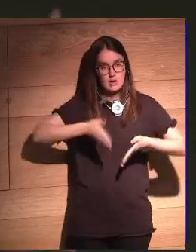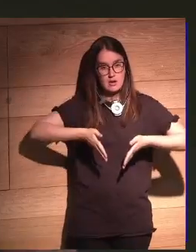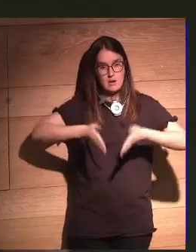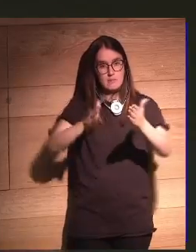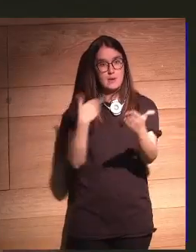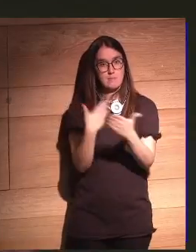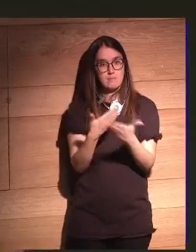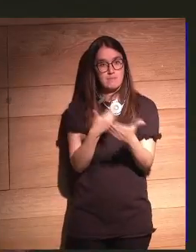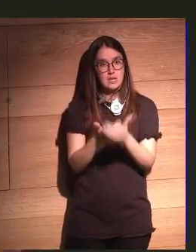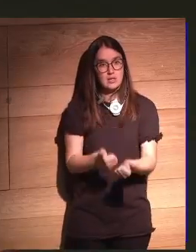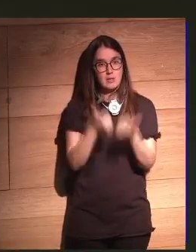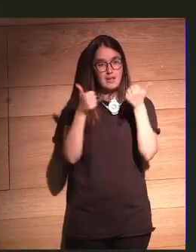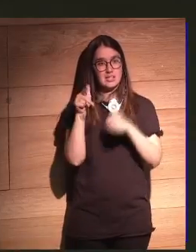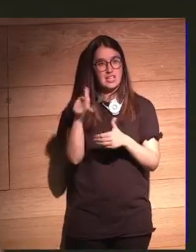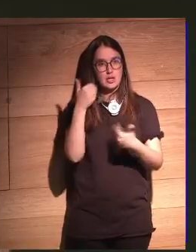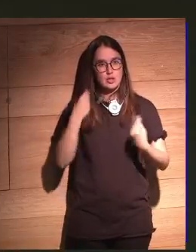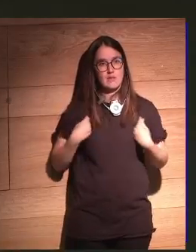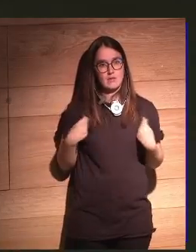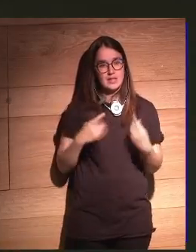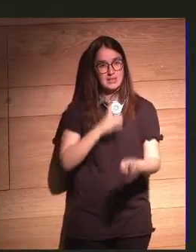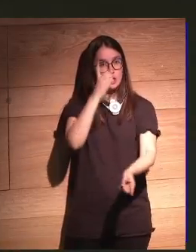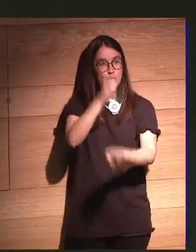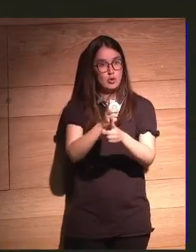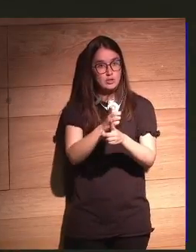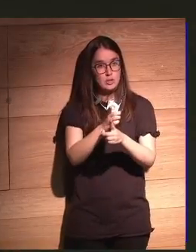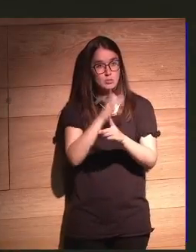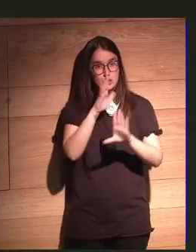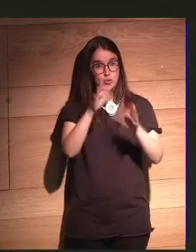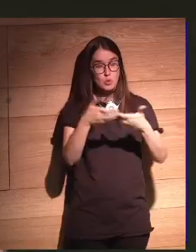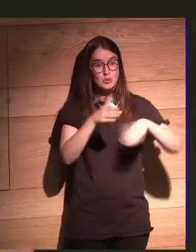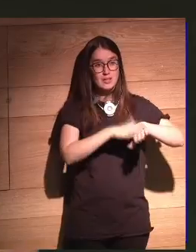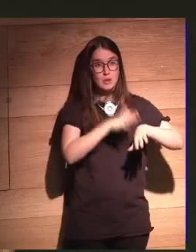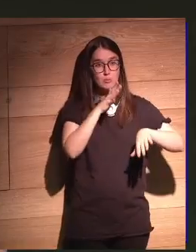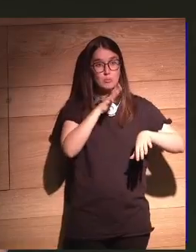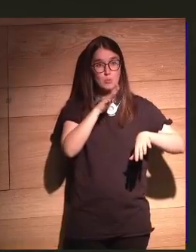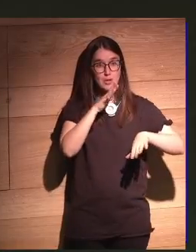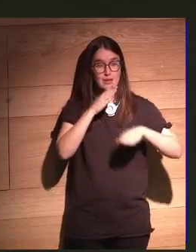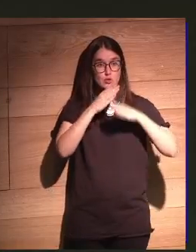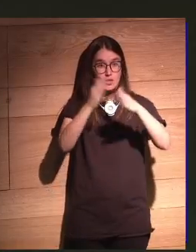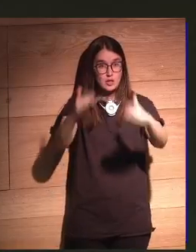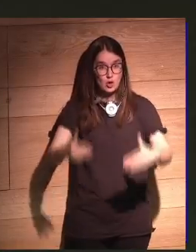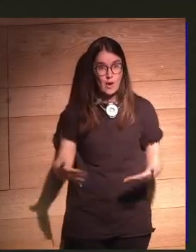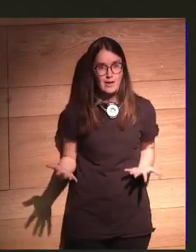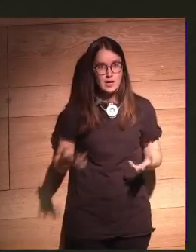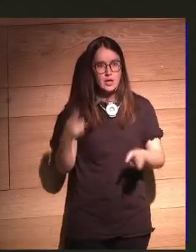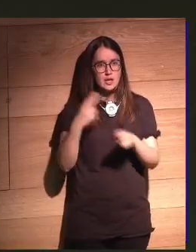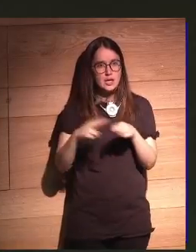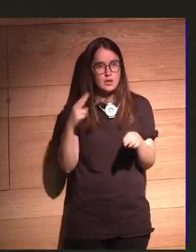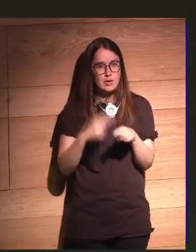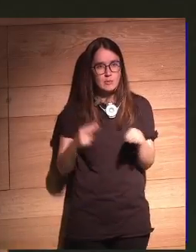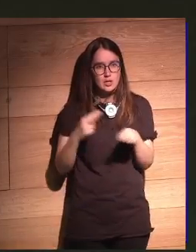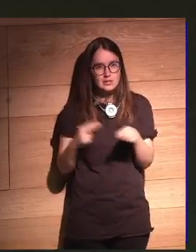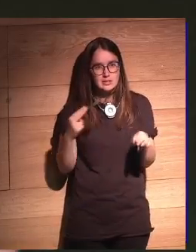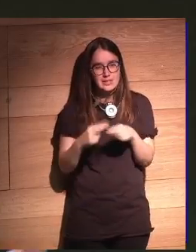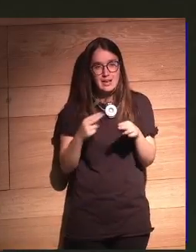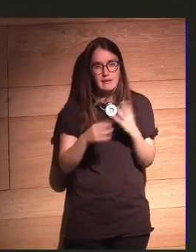that theoretically was going to guarantee right to housing, and these left-wing parties voted against because it